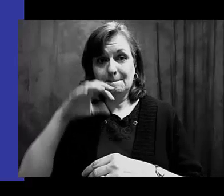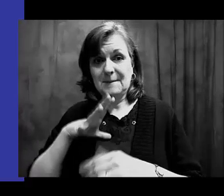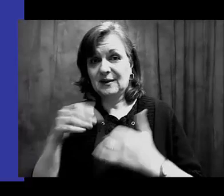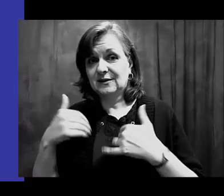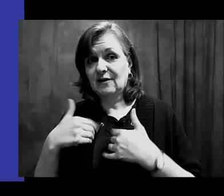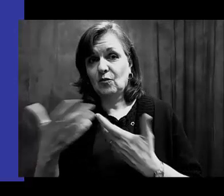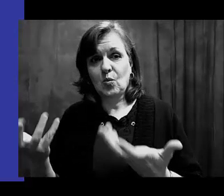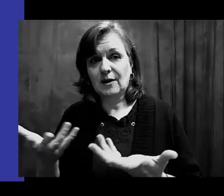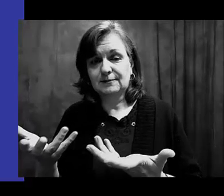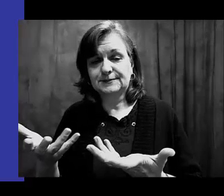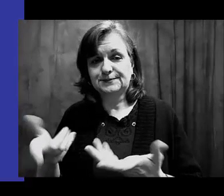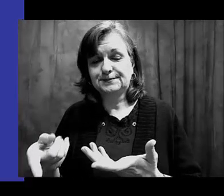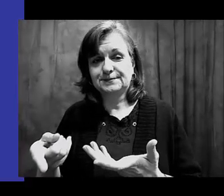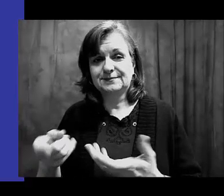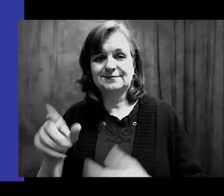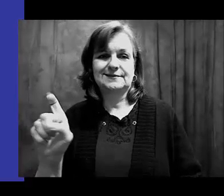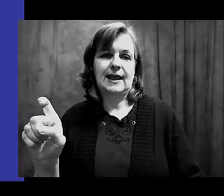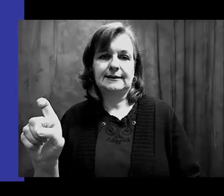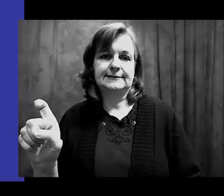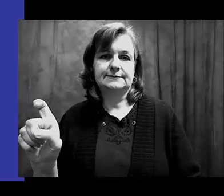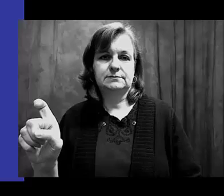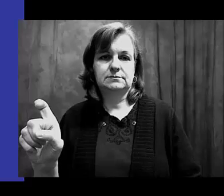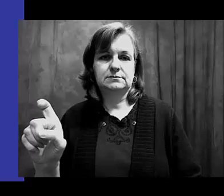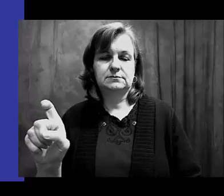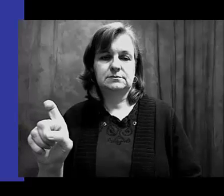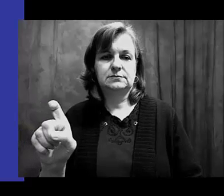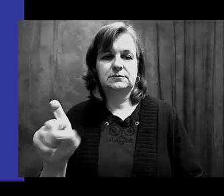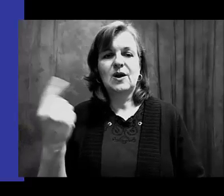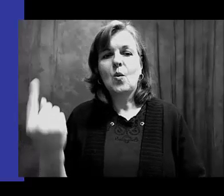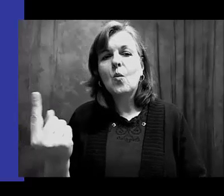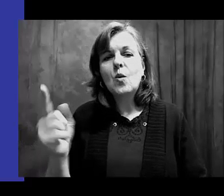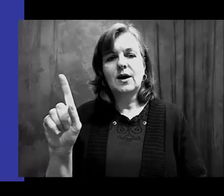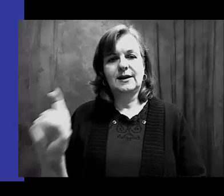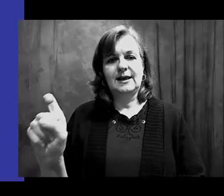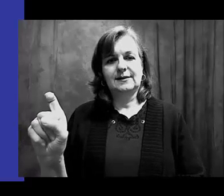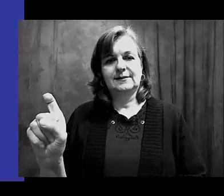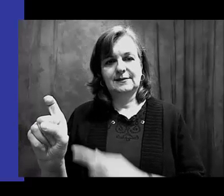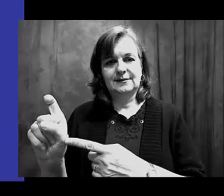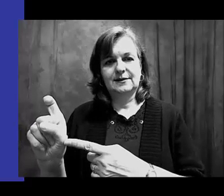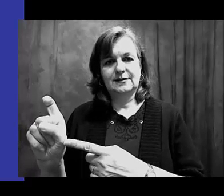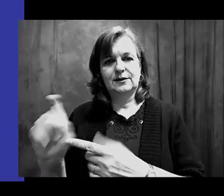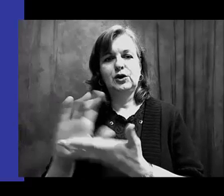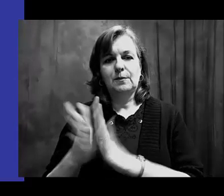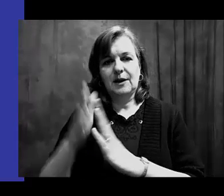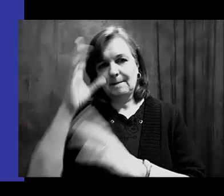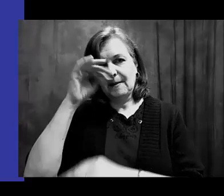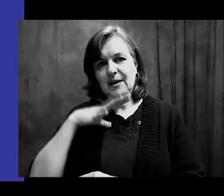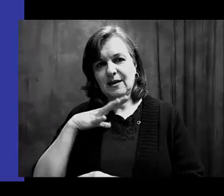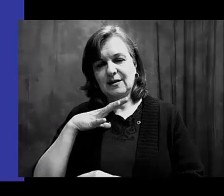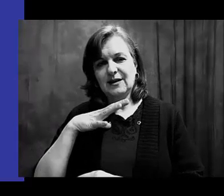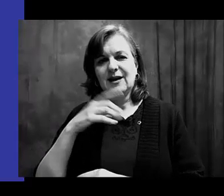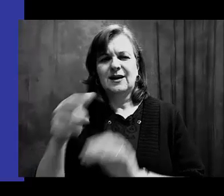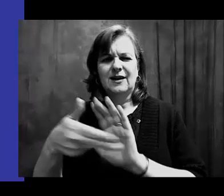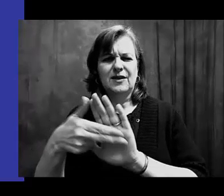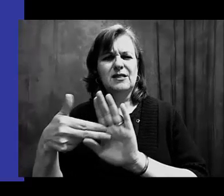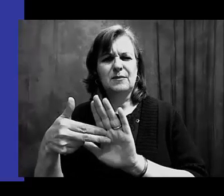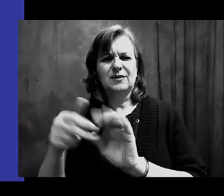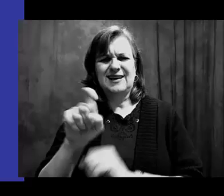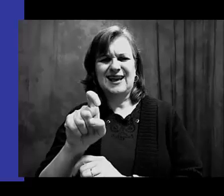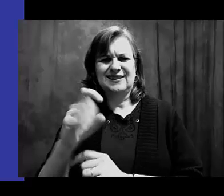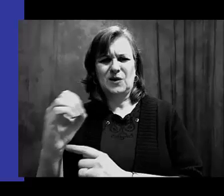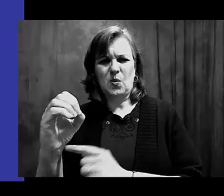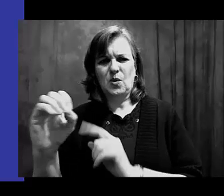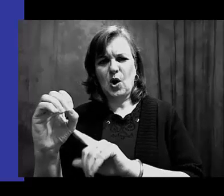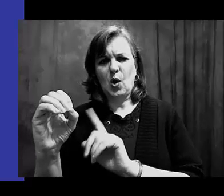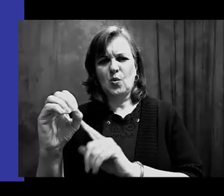other insects are just X. So a single X. They put an O here as a place filler for you,